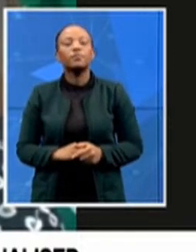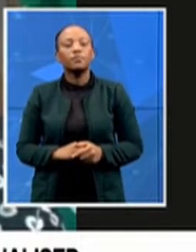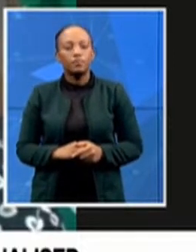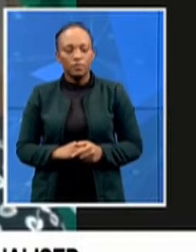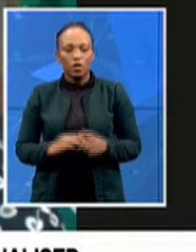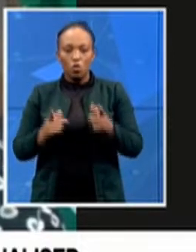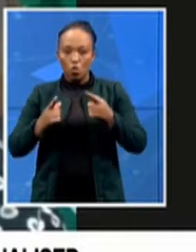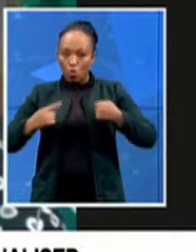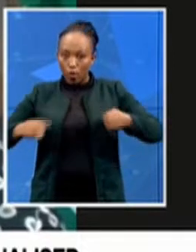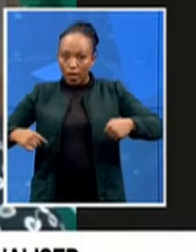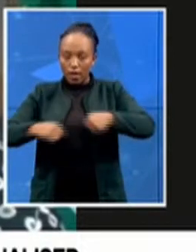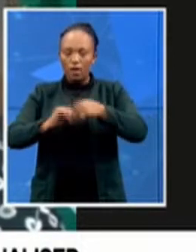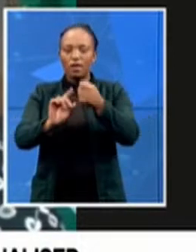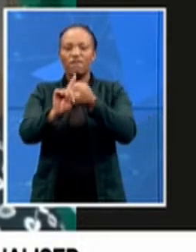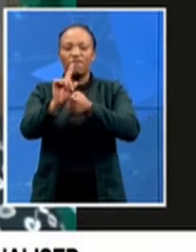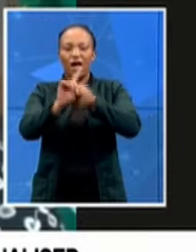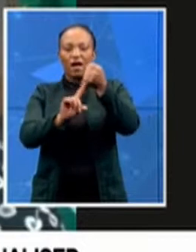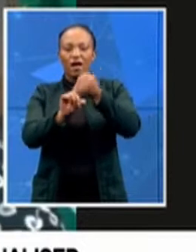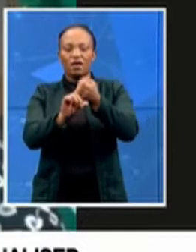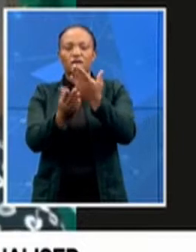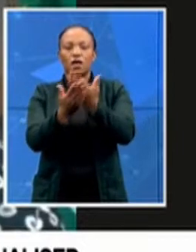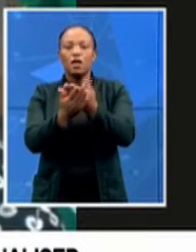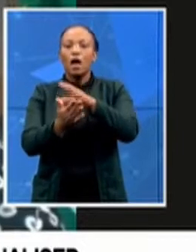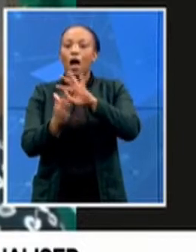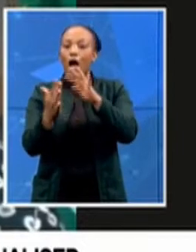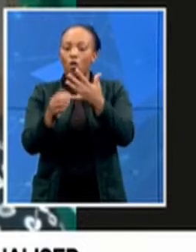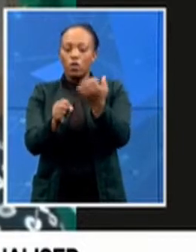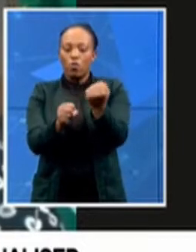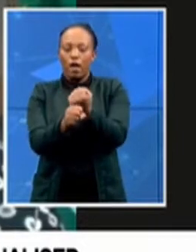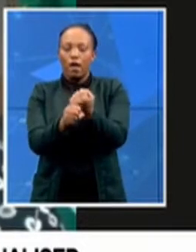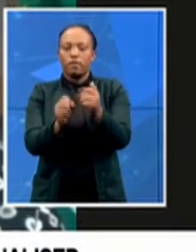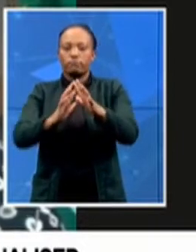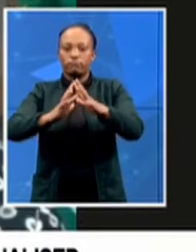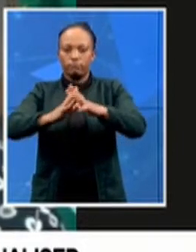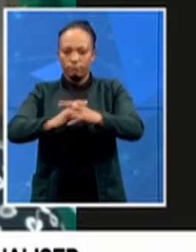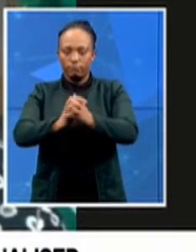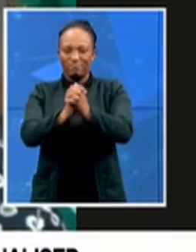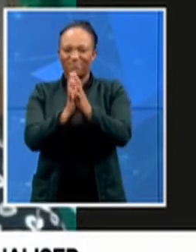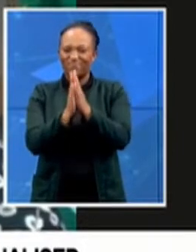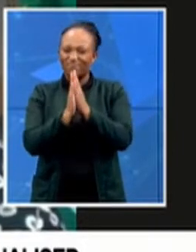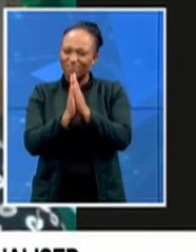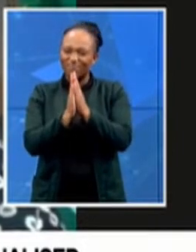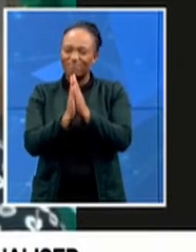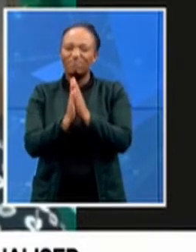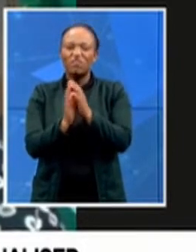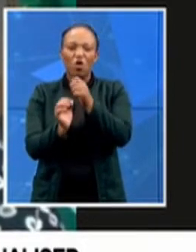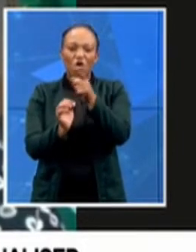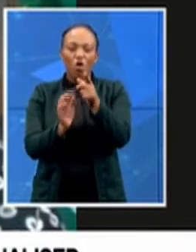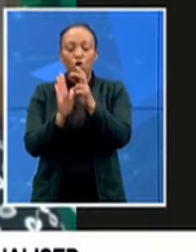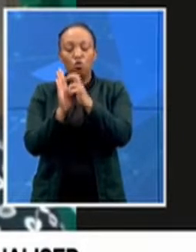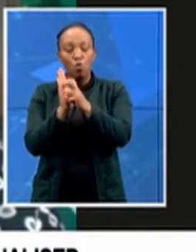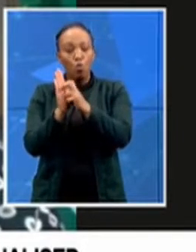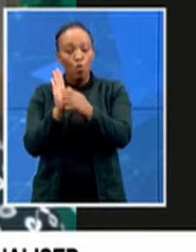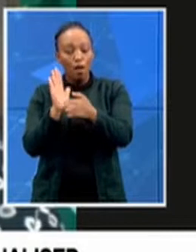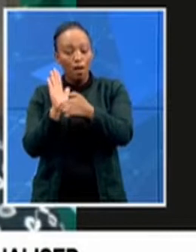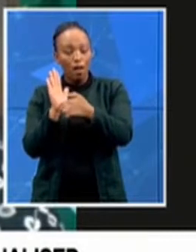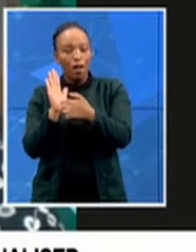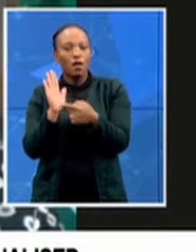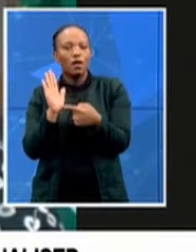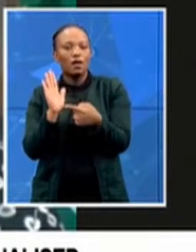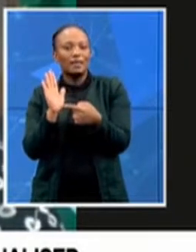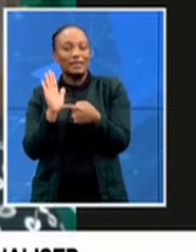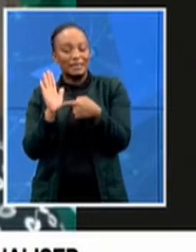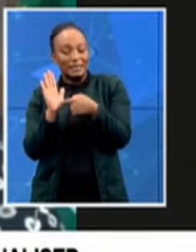together. We continue to appeal to you. Those restrictions apply. Those who are selling alcohol,